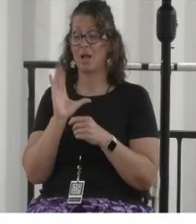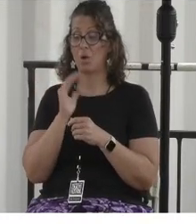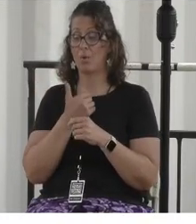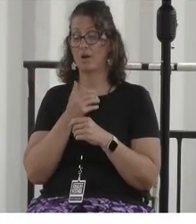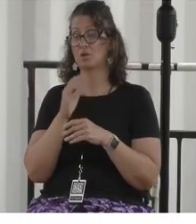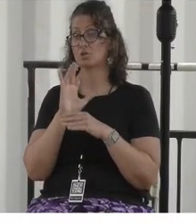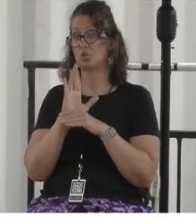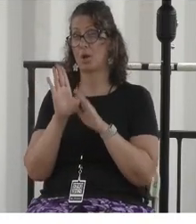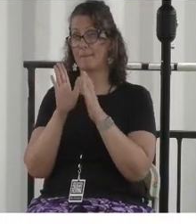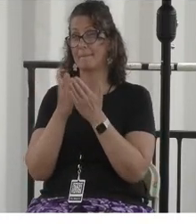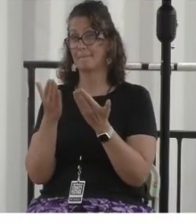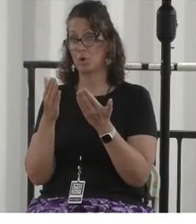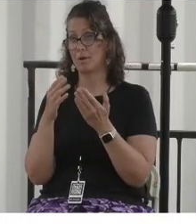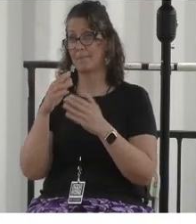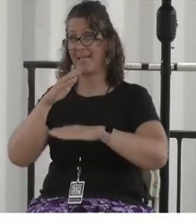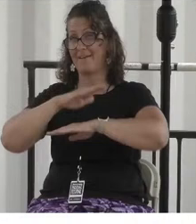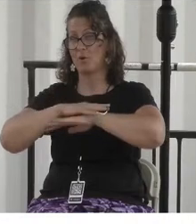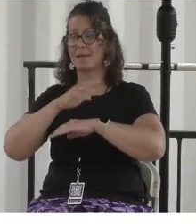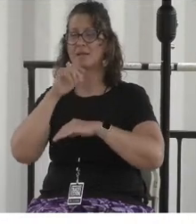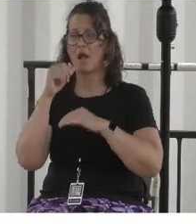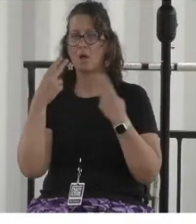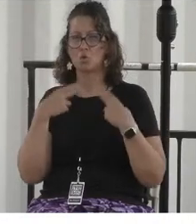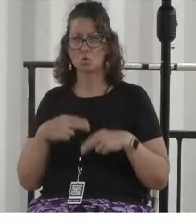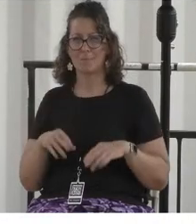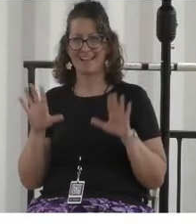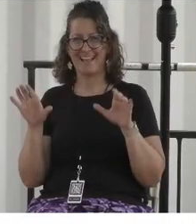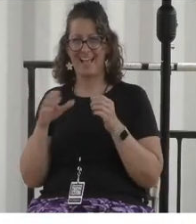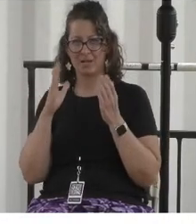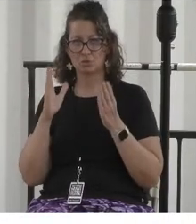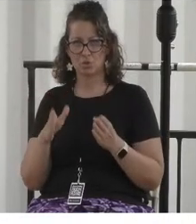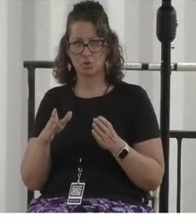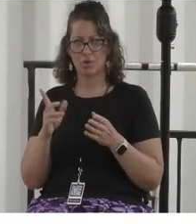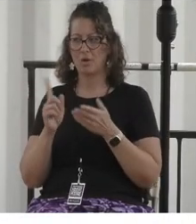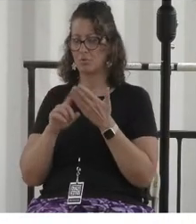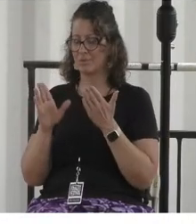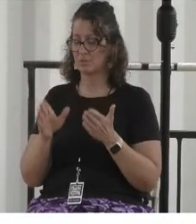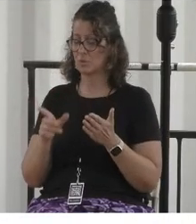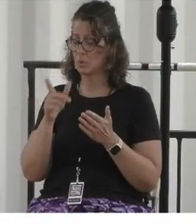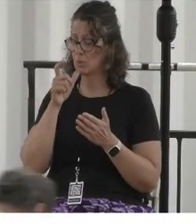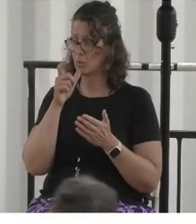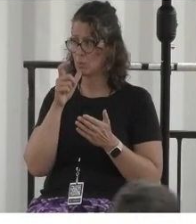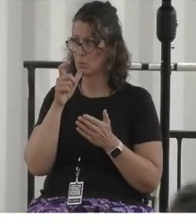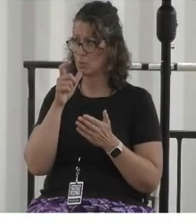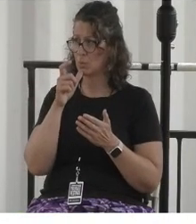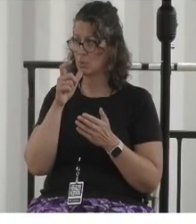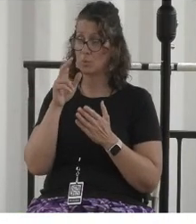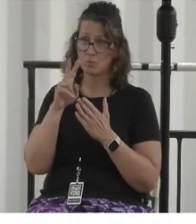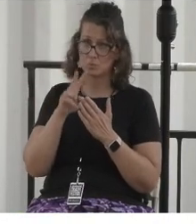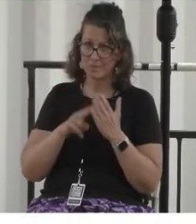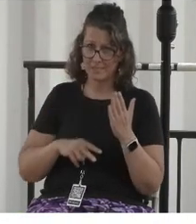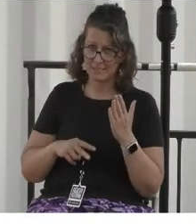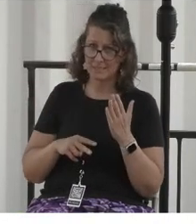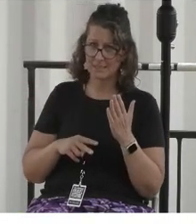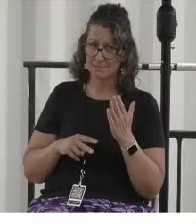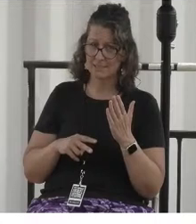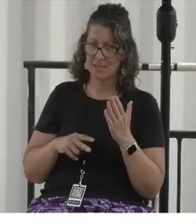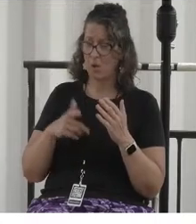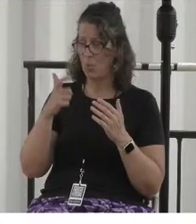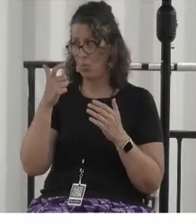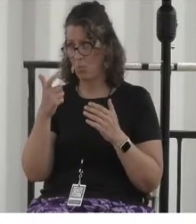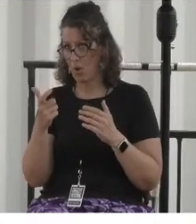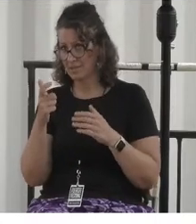is a non-human actor. We created a researcher who reads,